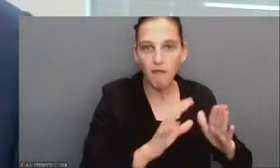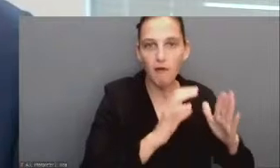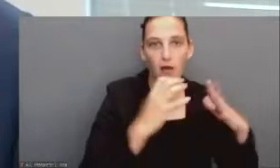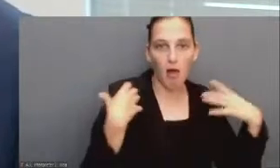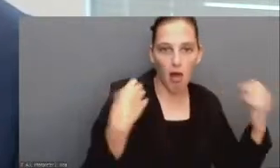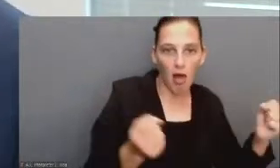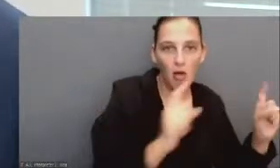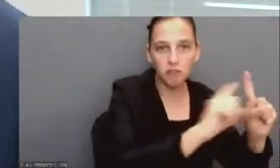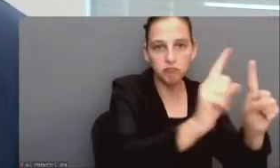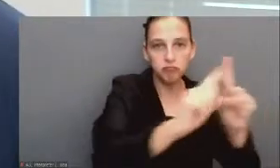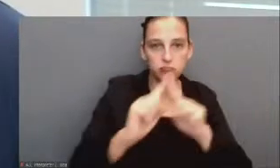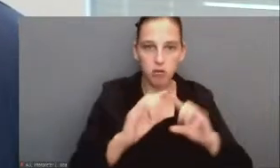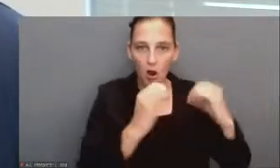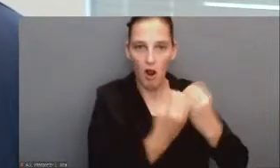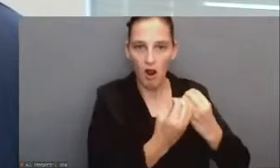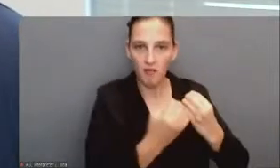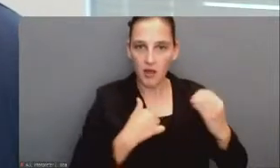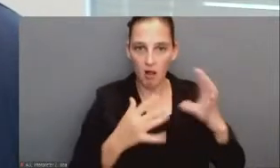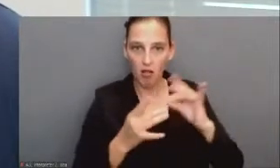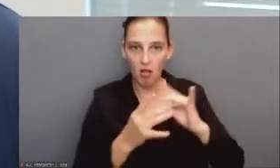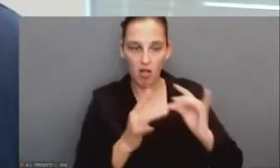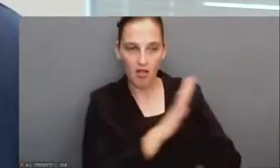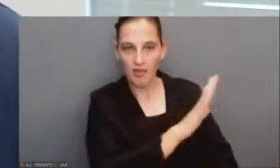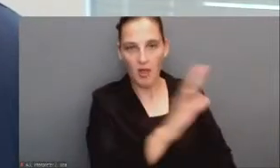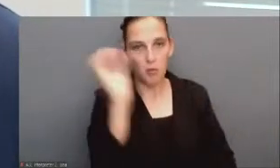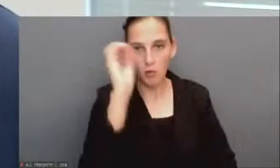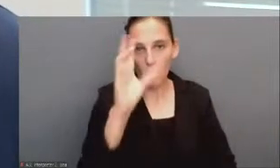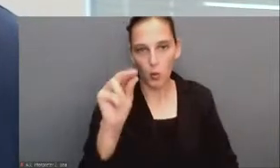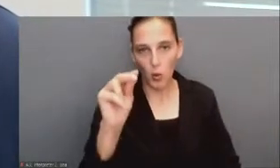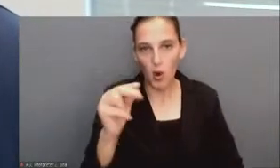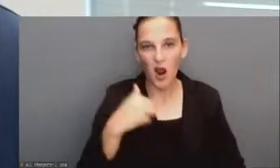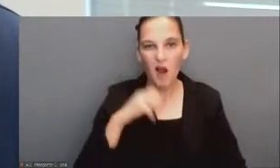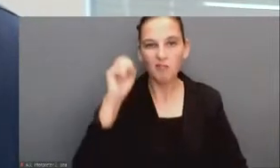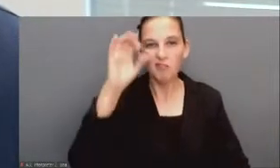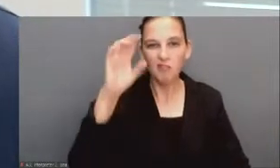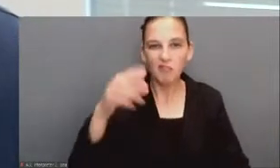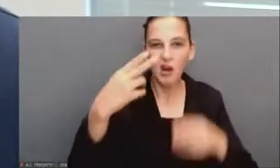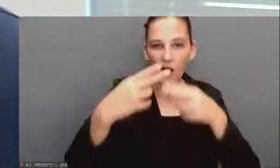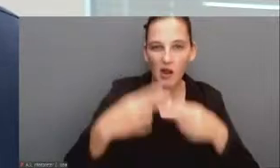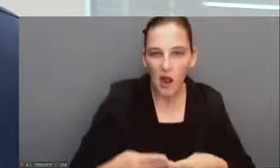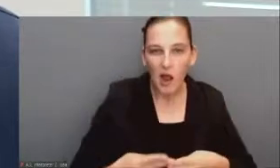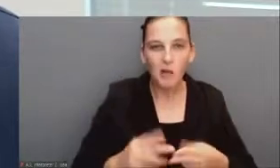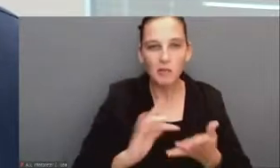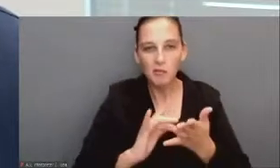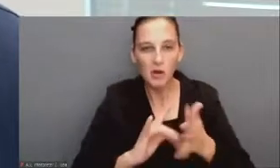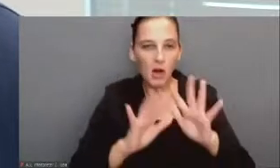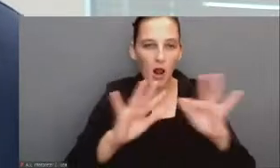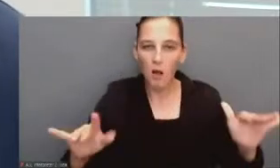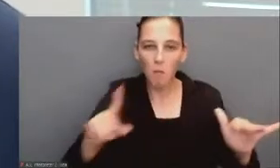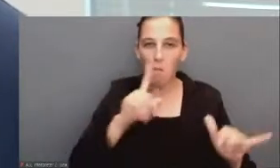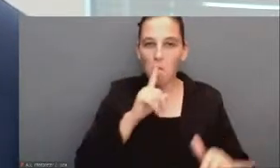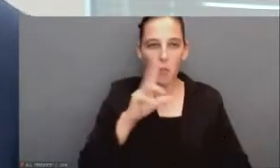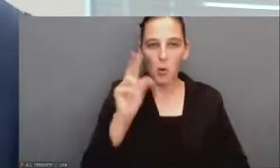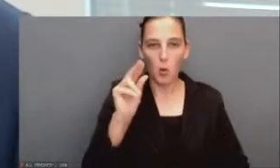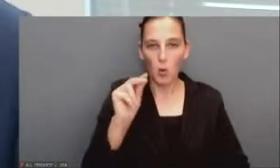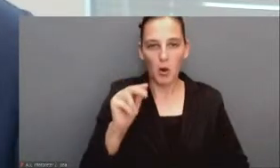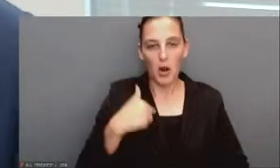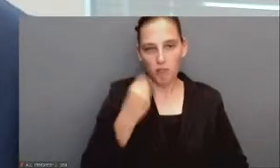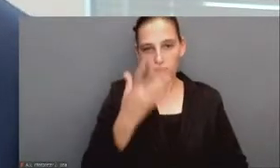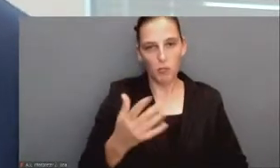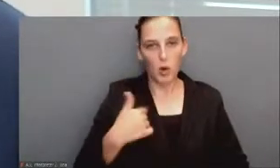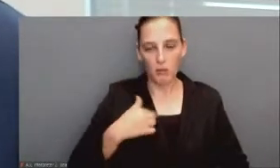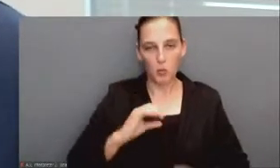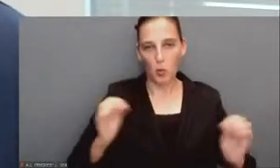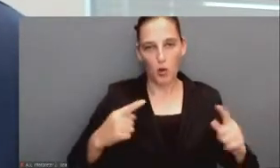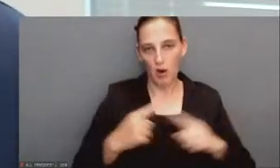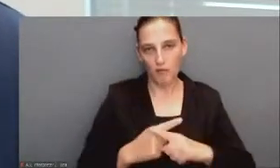Services. And I will not be mentioning trade names or commercial practices or the like, and I have no conflicts to disclose. So